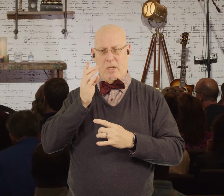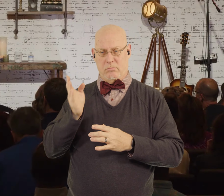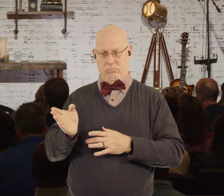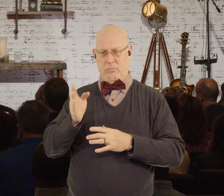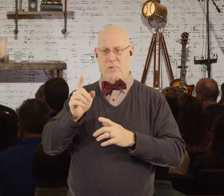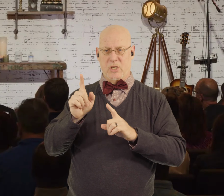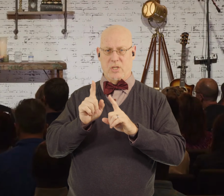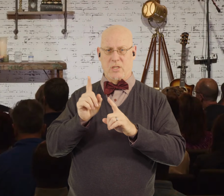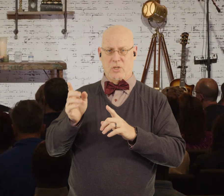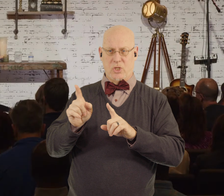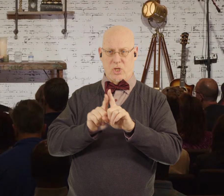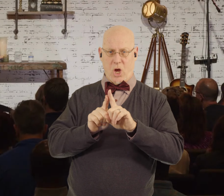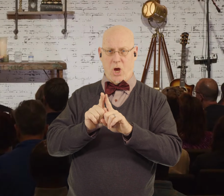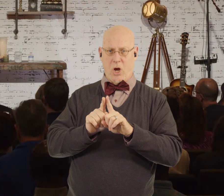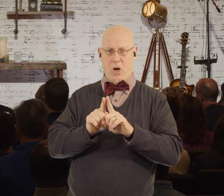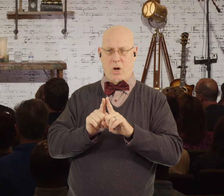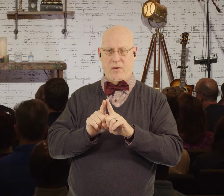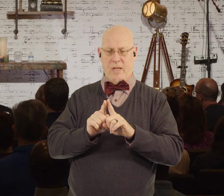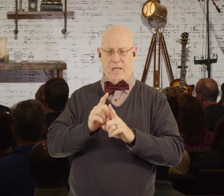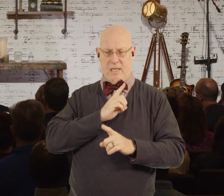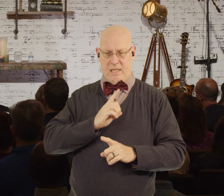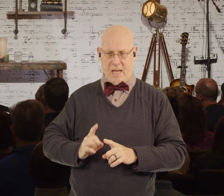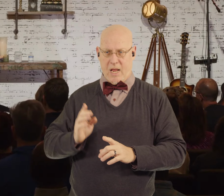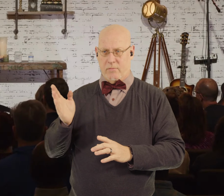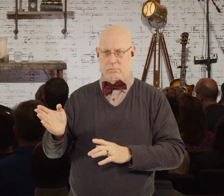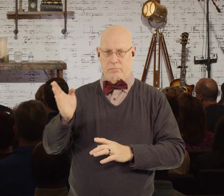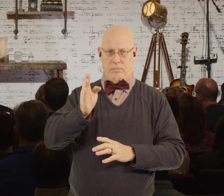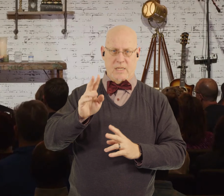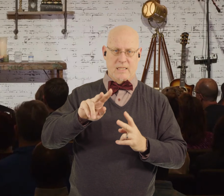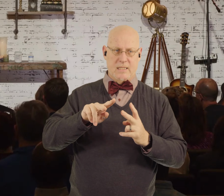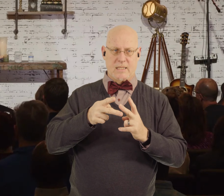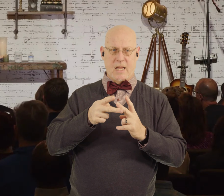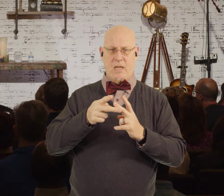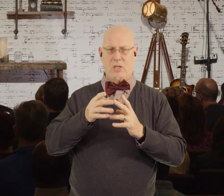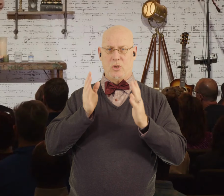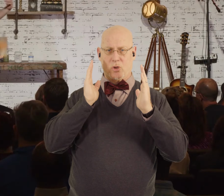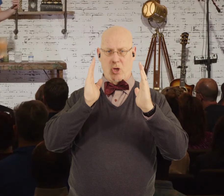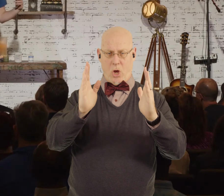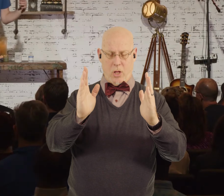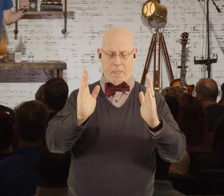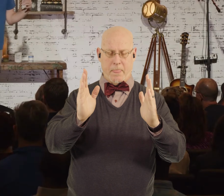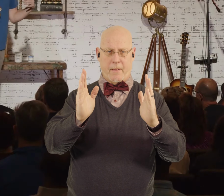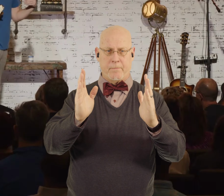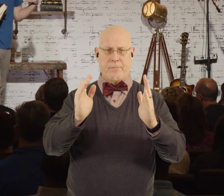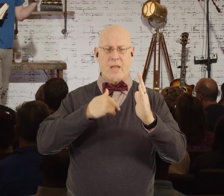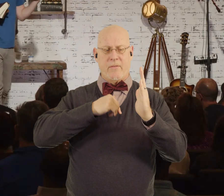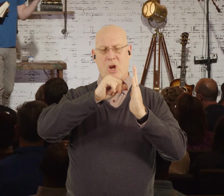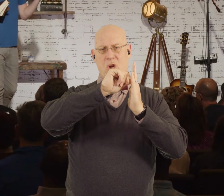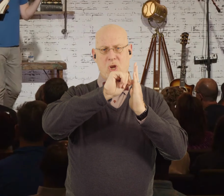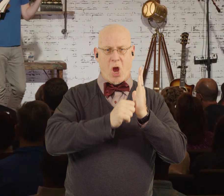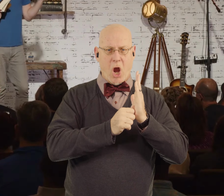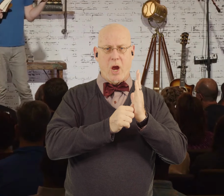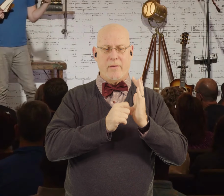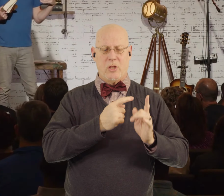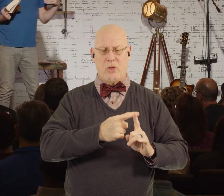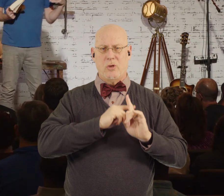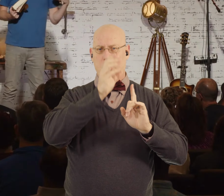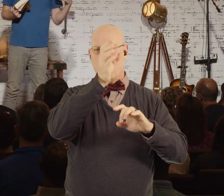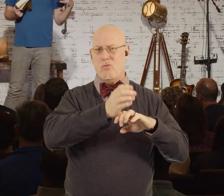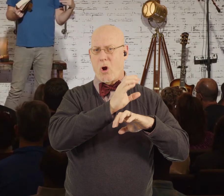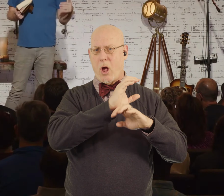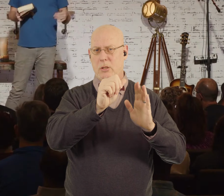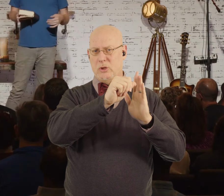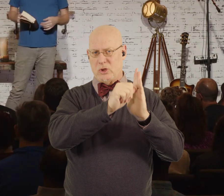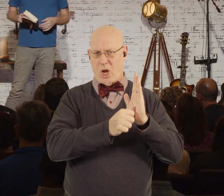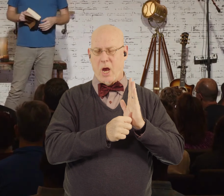And interestingly enough, right beside the stall containing the Star of David, there is another stall, and it contains carved in the granite